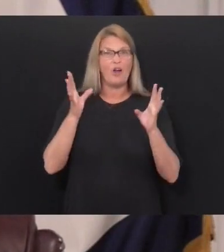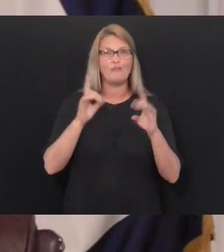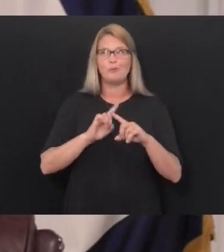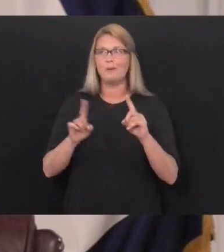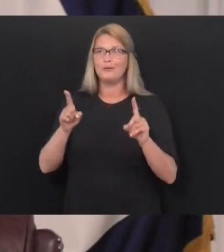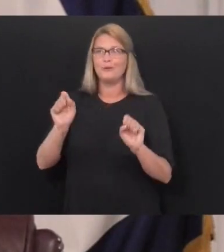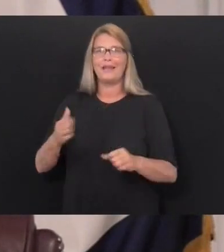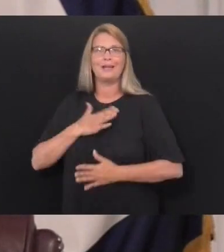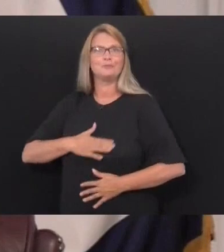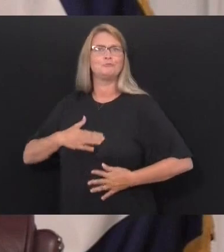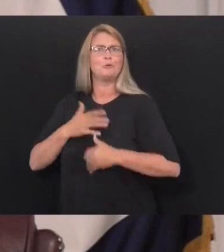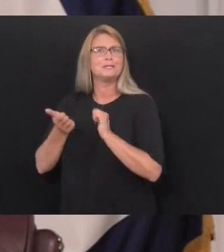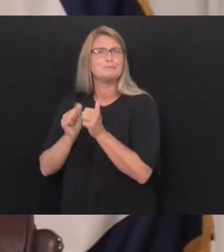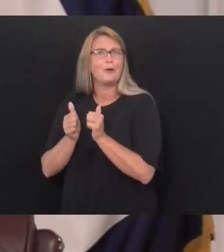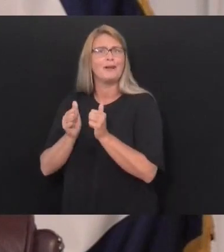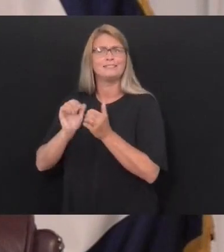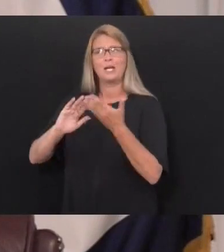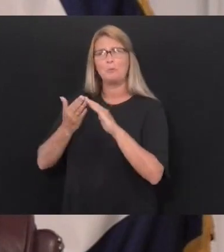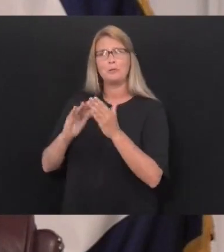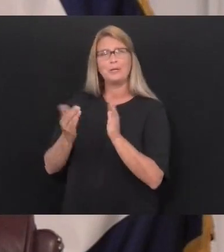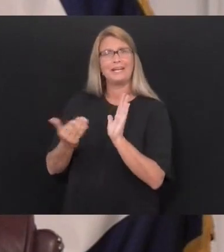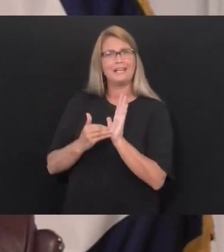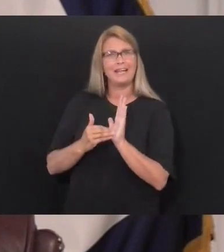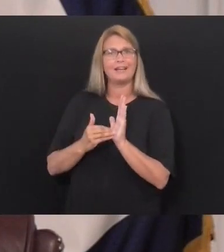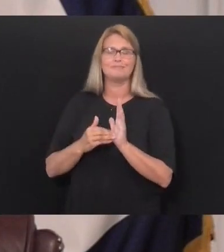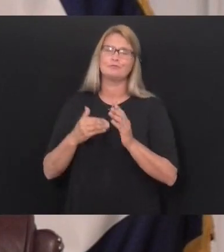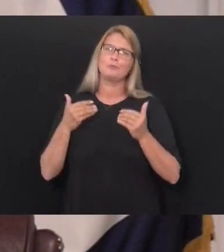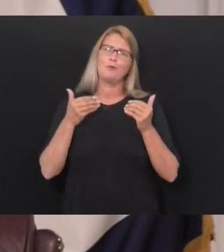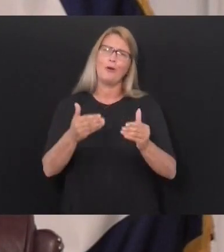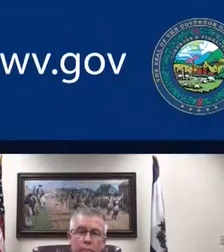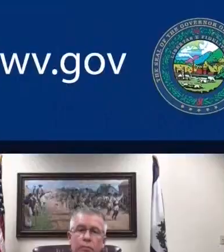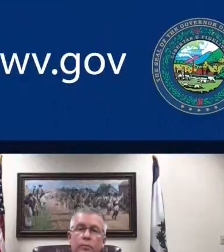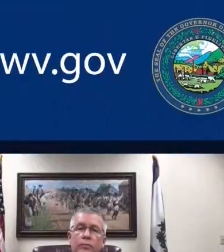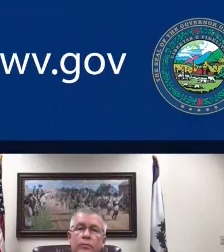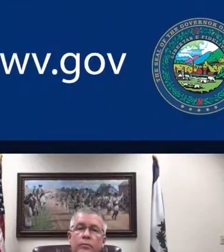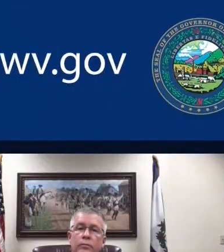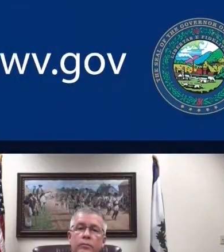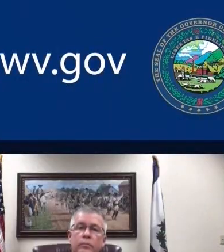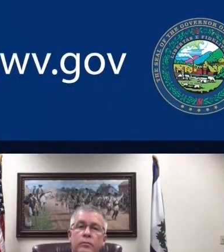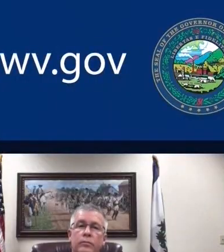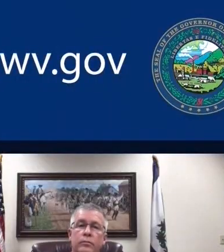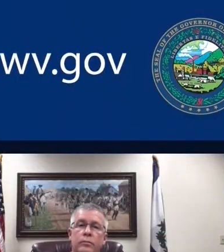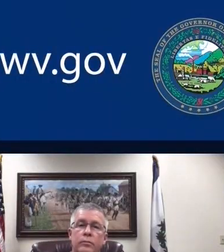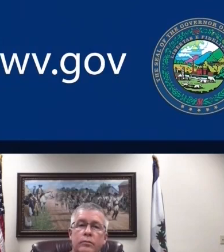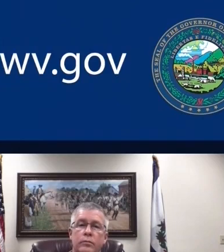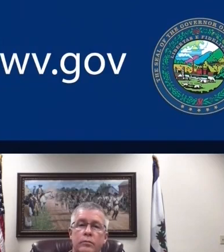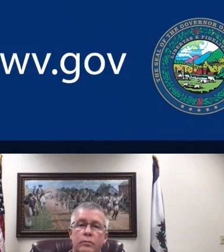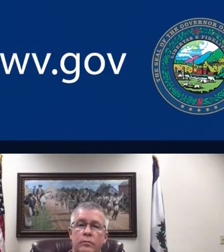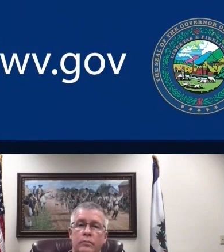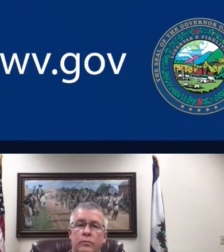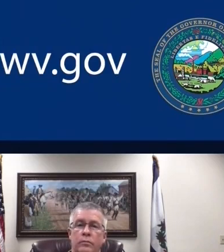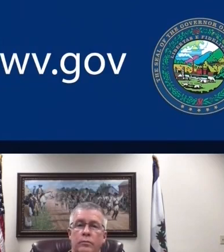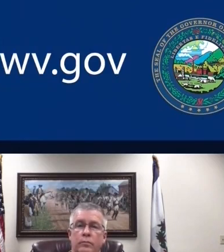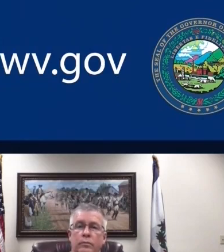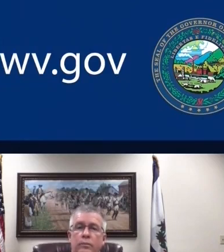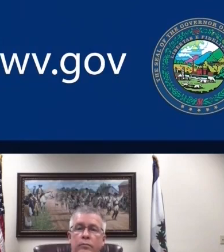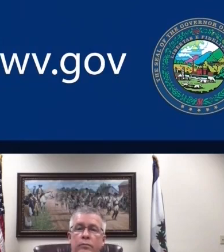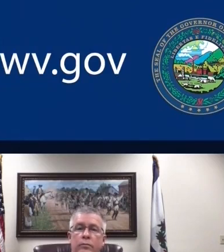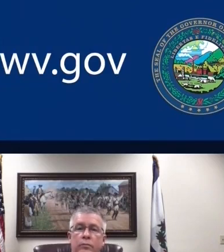that play any role or motivate you in any particular way about going ahead and making these closures?